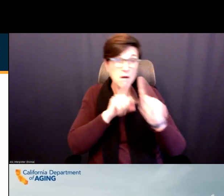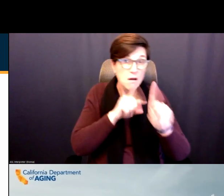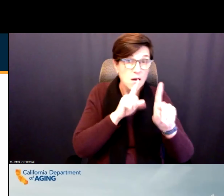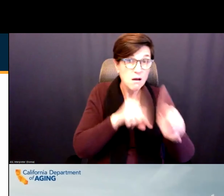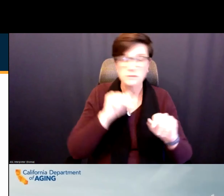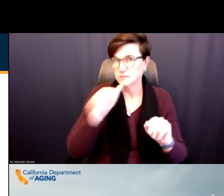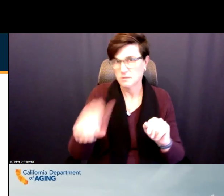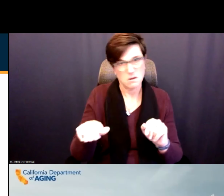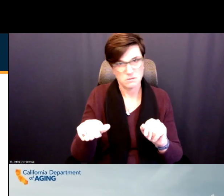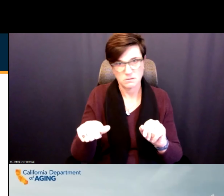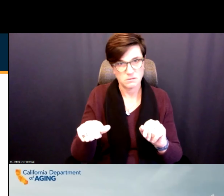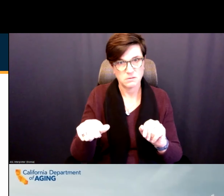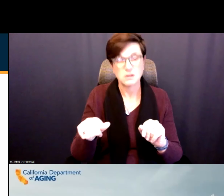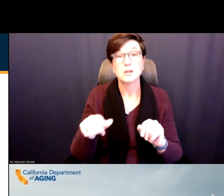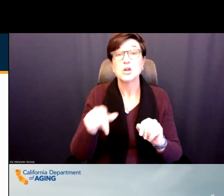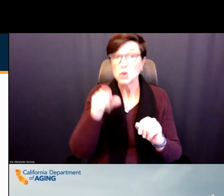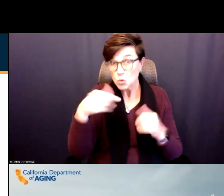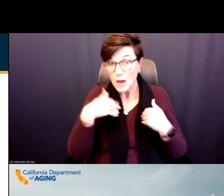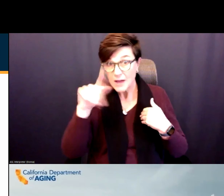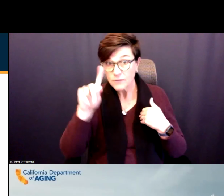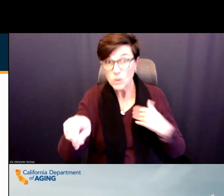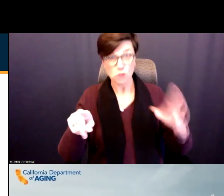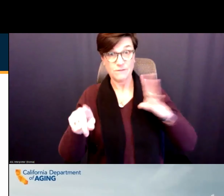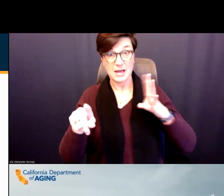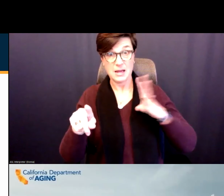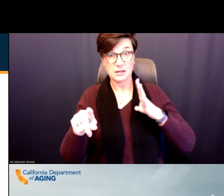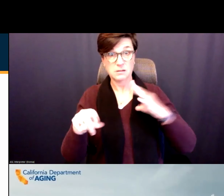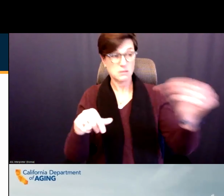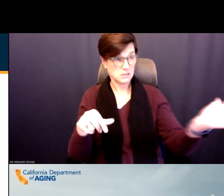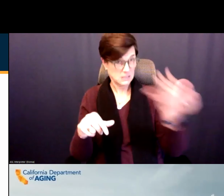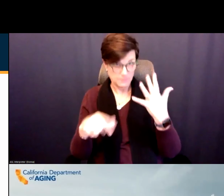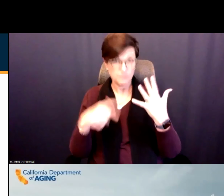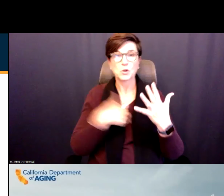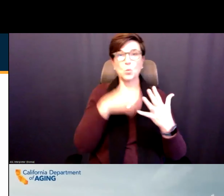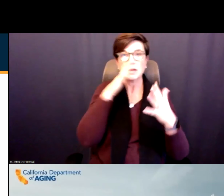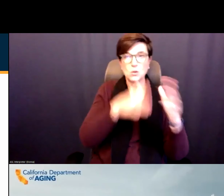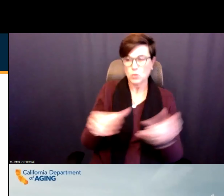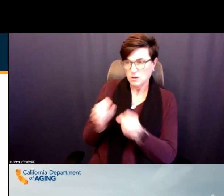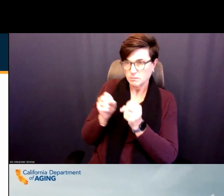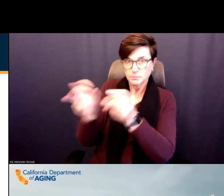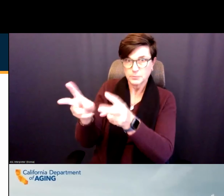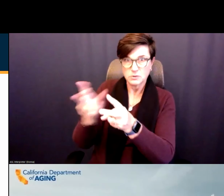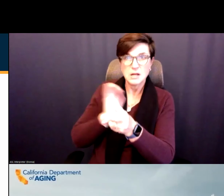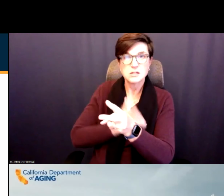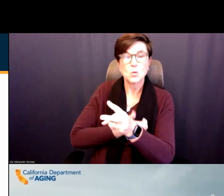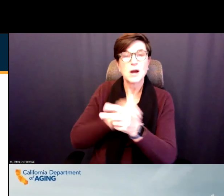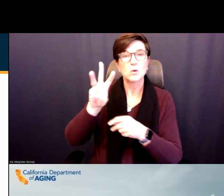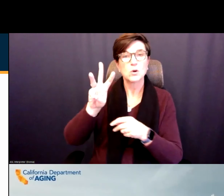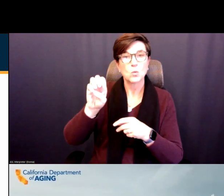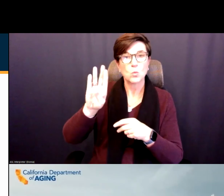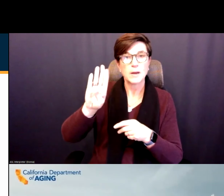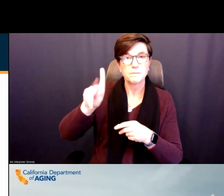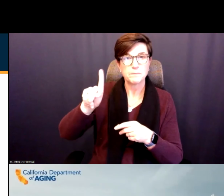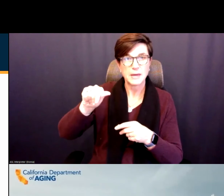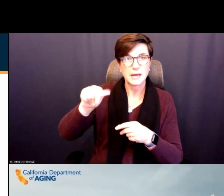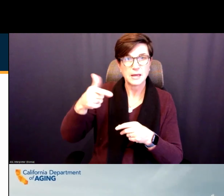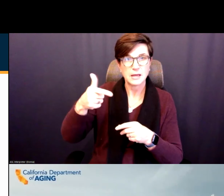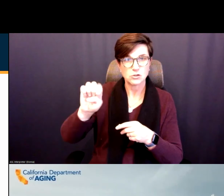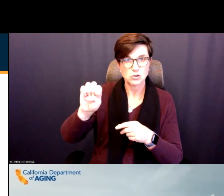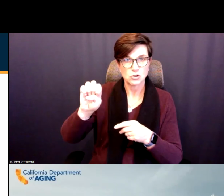program webpage. And again, of course, you can always email us, but we also have an additional avenue for feedback,